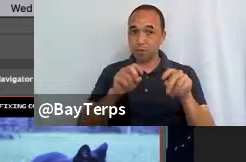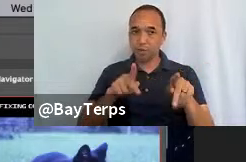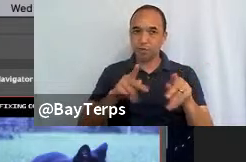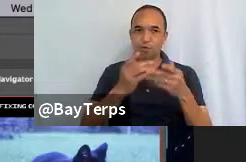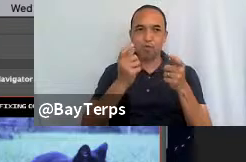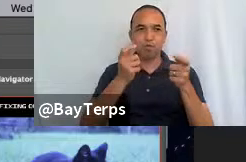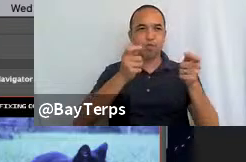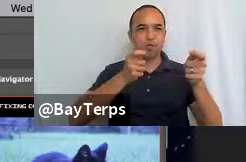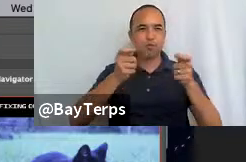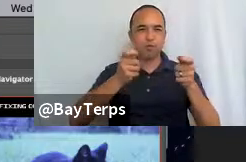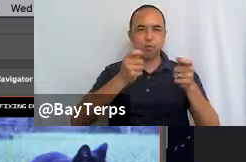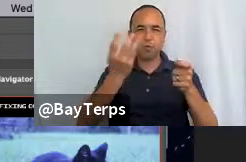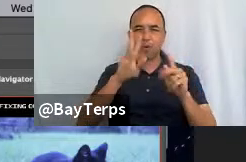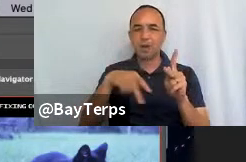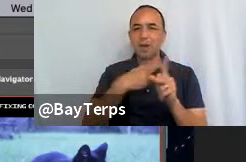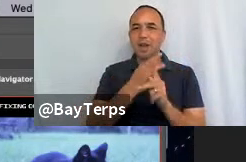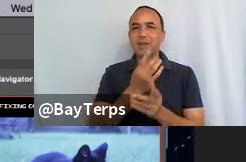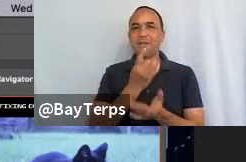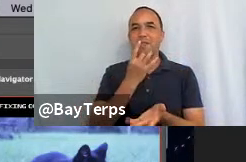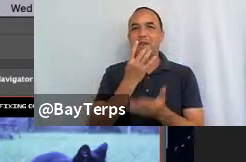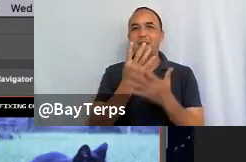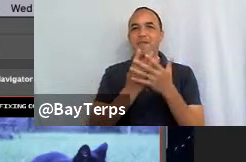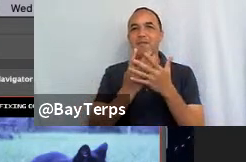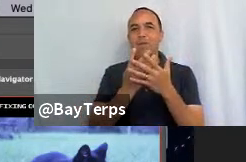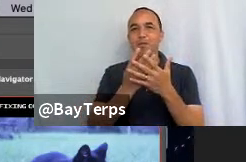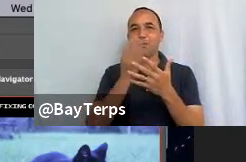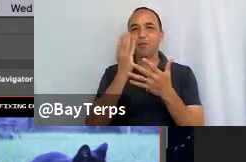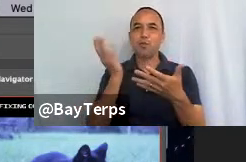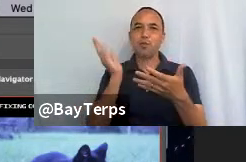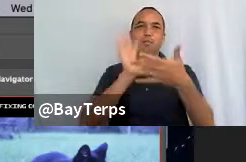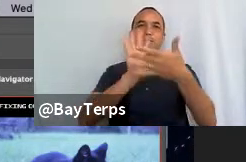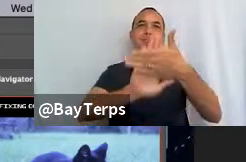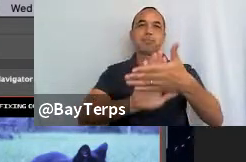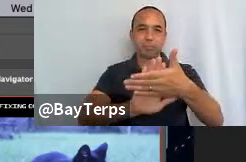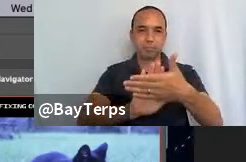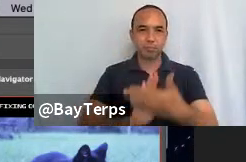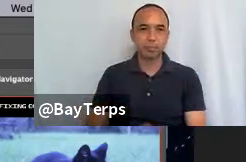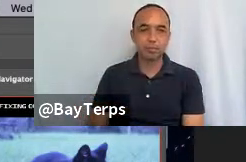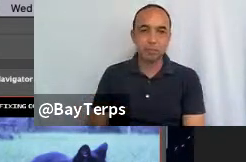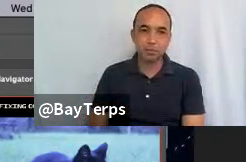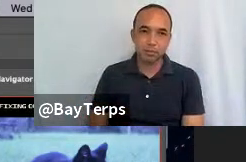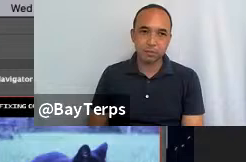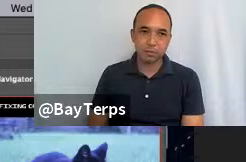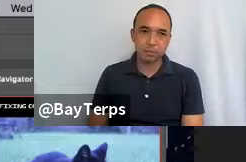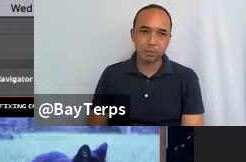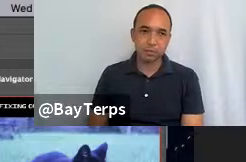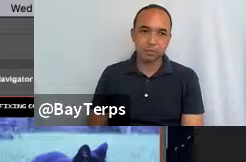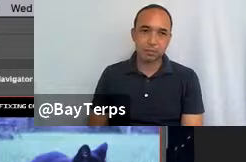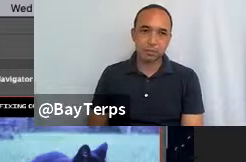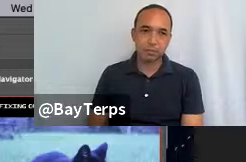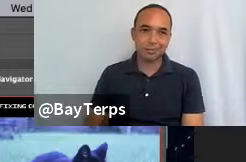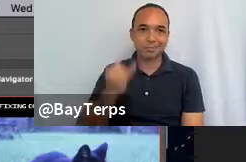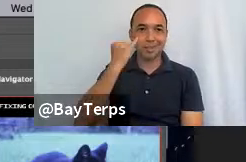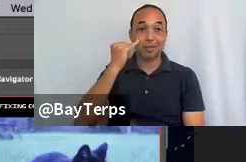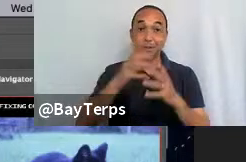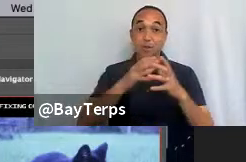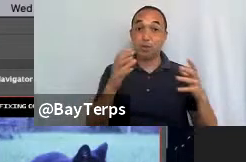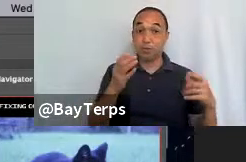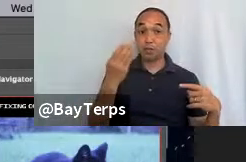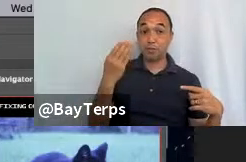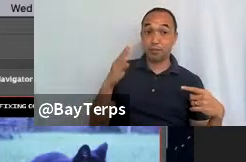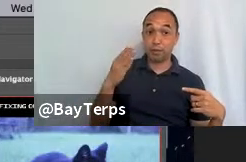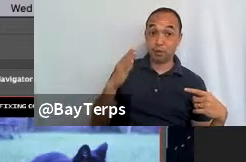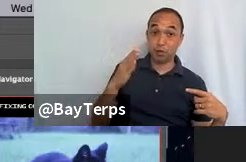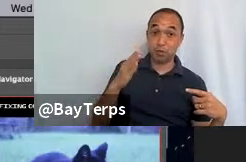filter, what sort of lighting filter you're putting on your image. So if your photo is looking too blue,